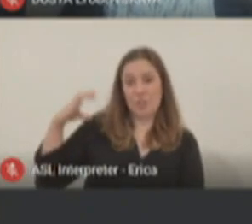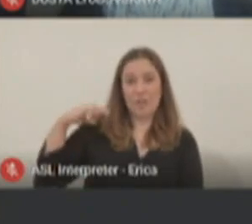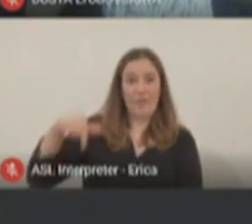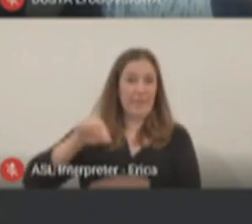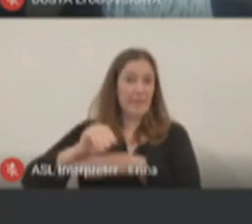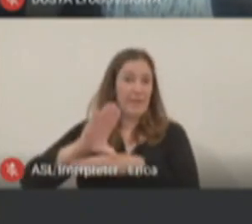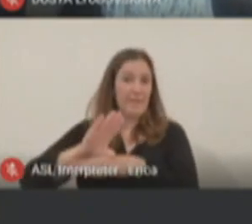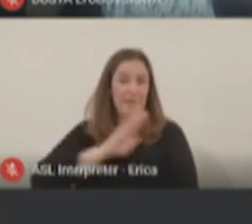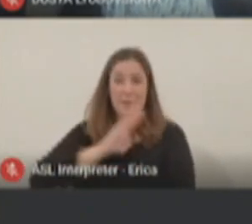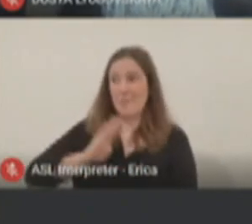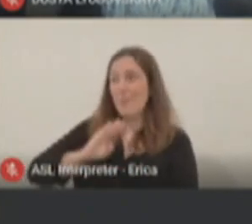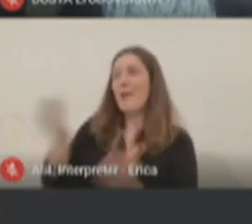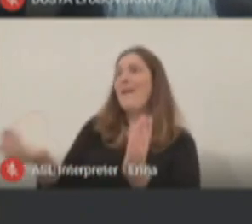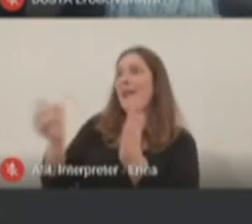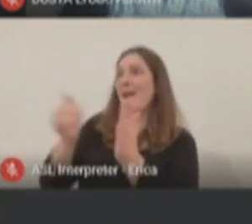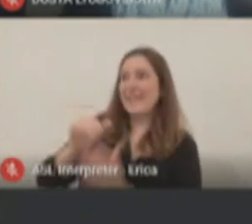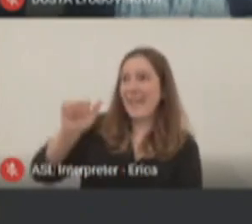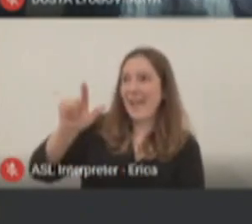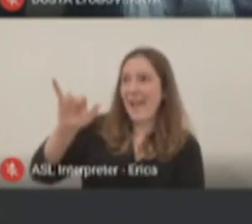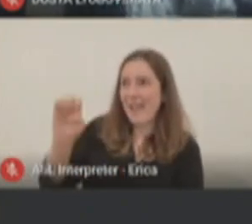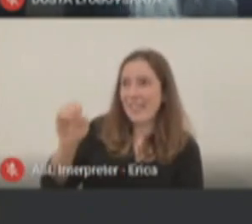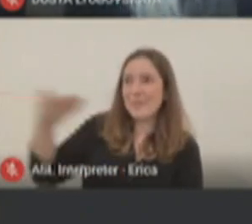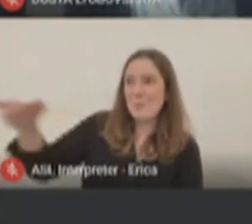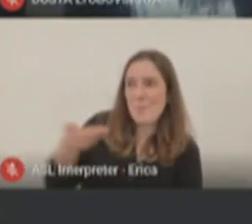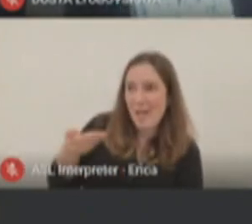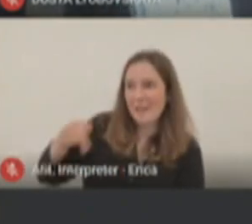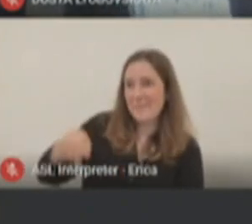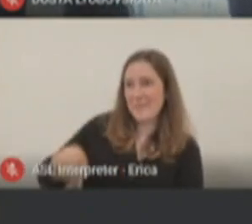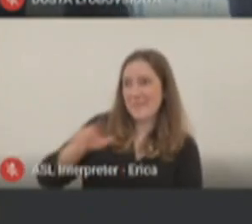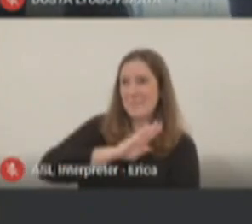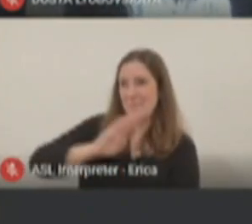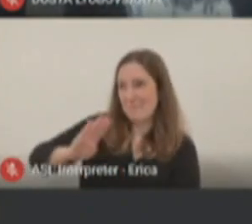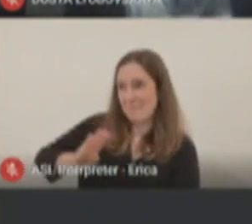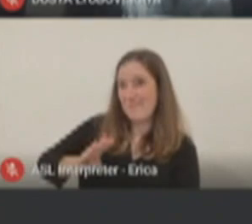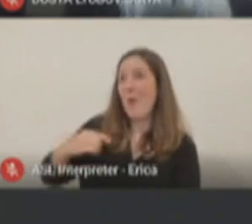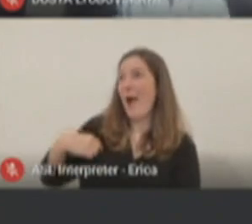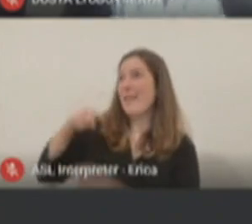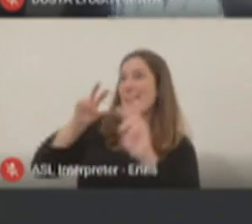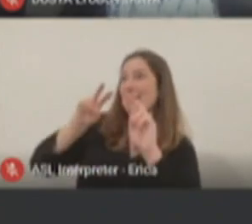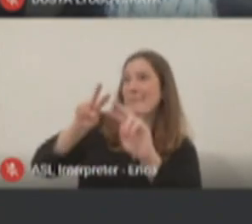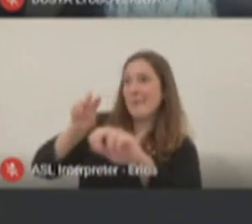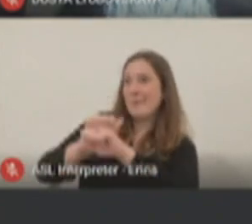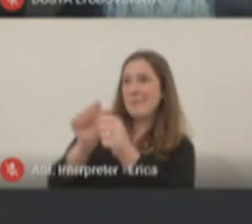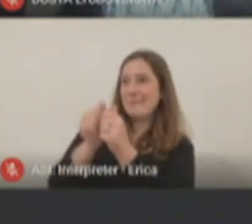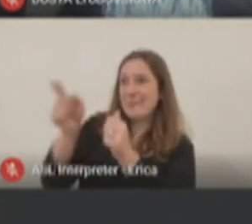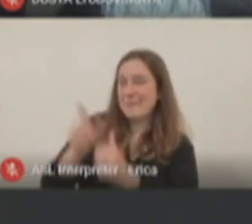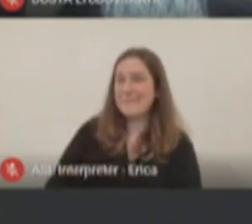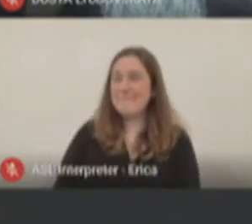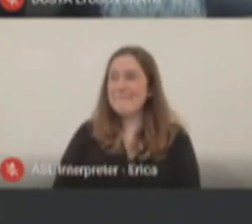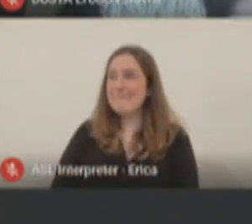Alice, welcome to the Advisory Board. We look forward to your participation.